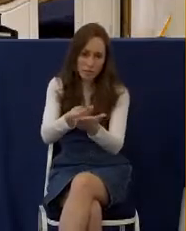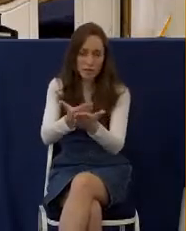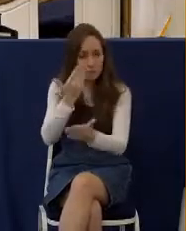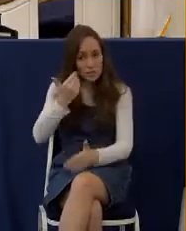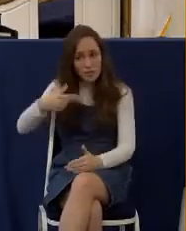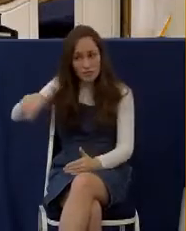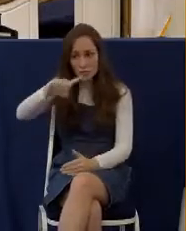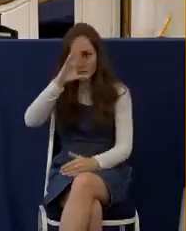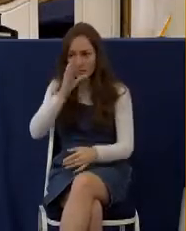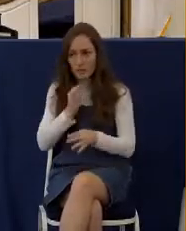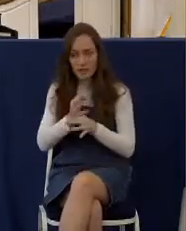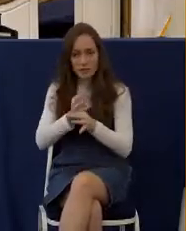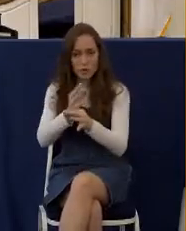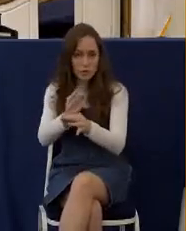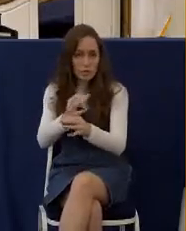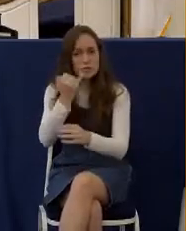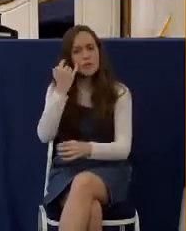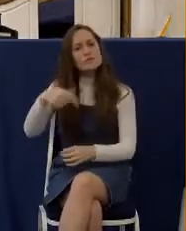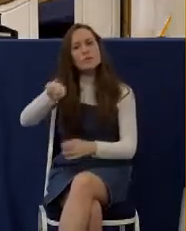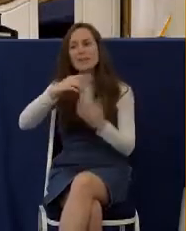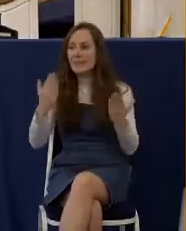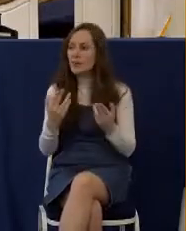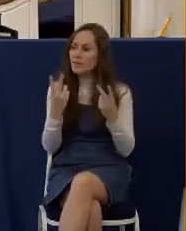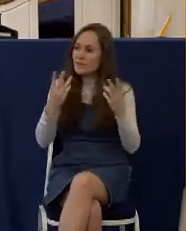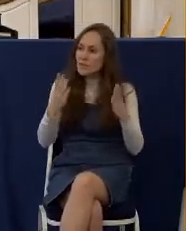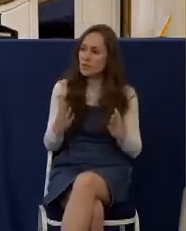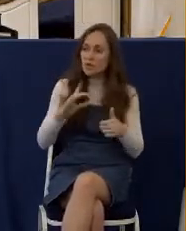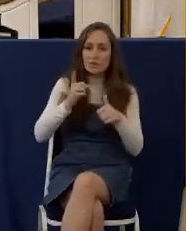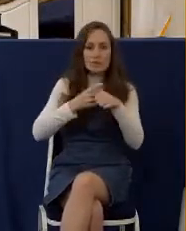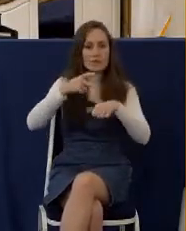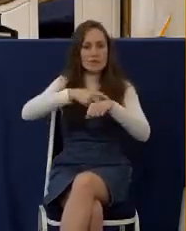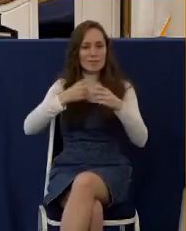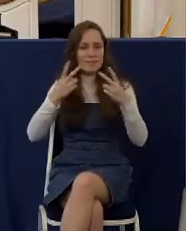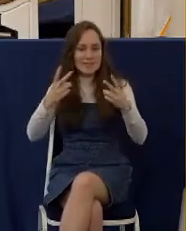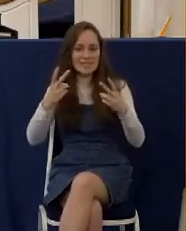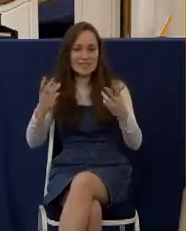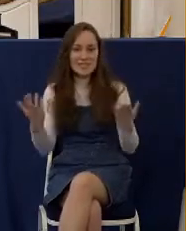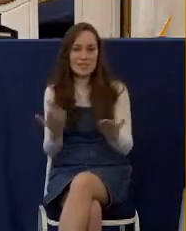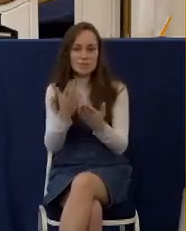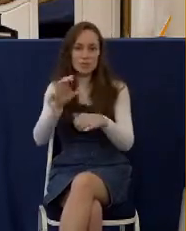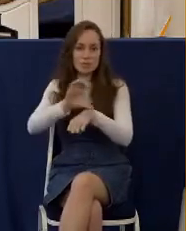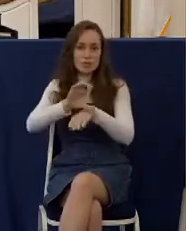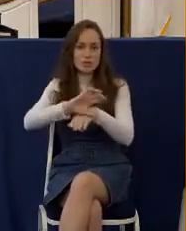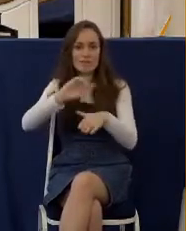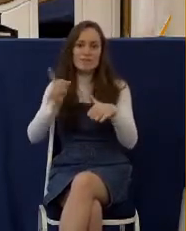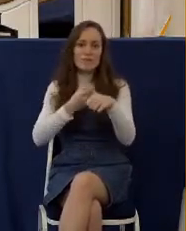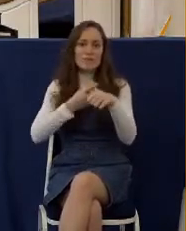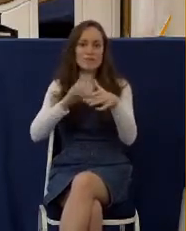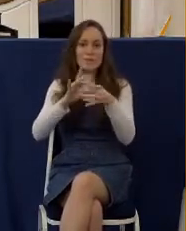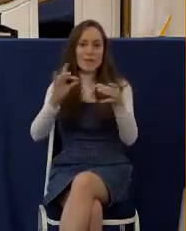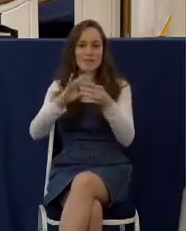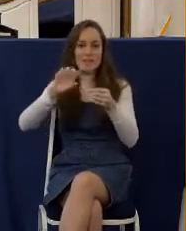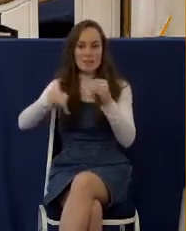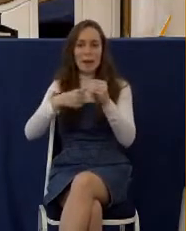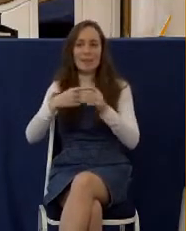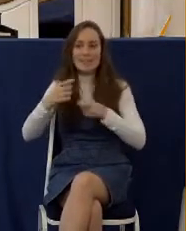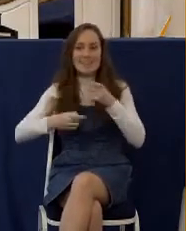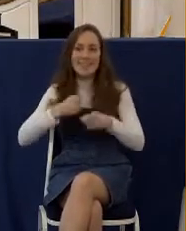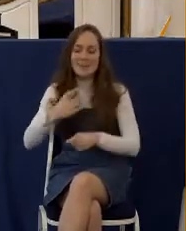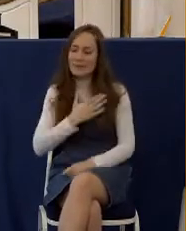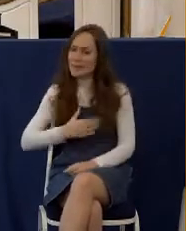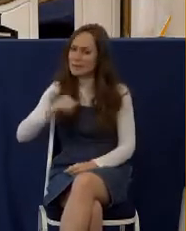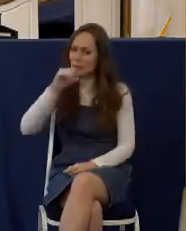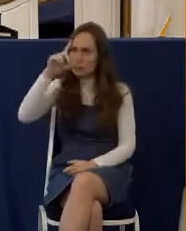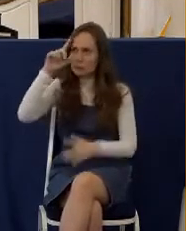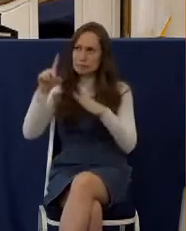of your faithfulness. So if you're here and you're visiting, and this is the first time for you to visit at Grace, and the first sermon you hear is from me about giving, please don't get the idea